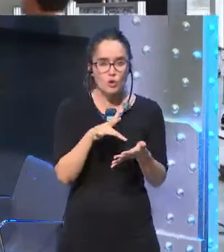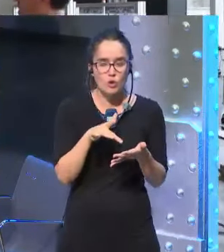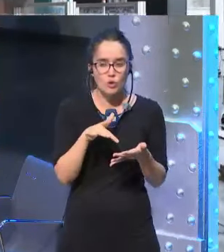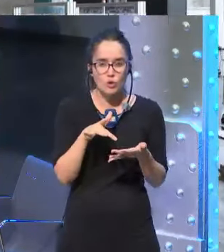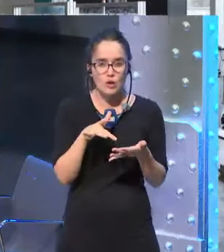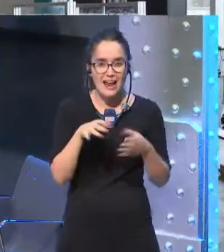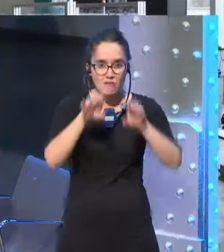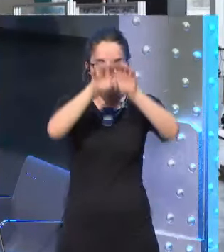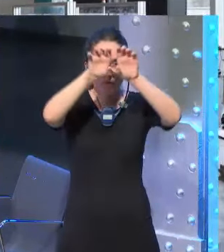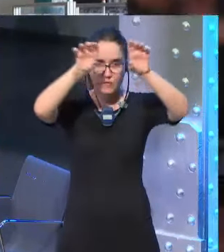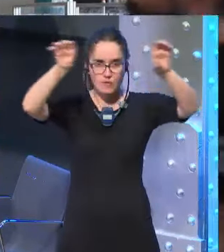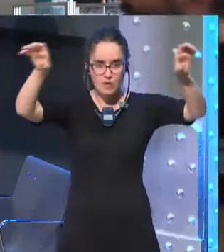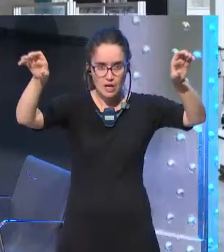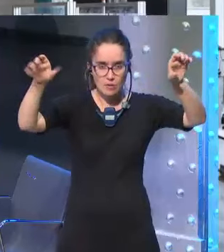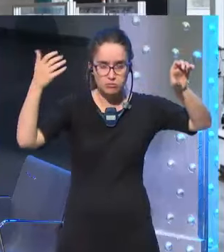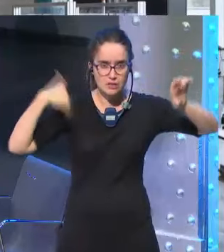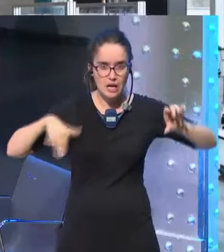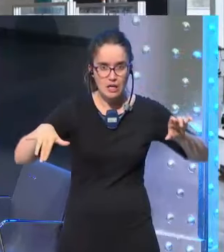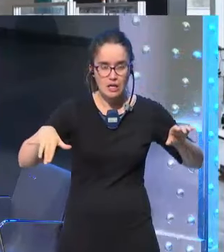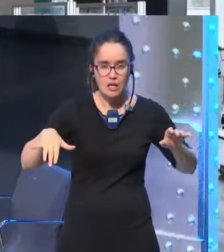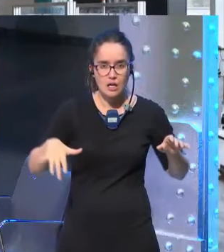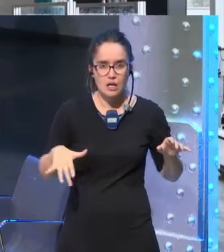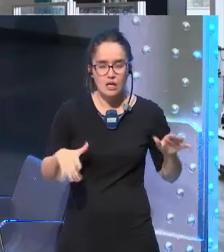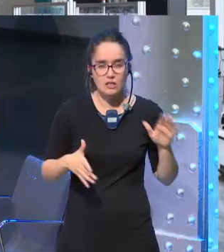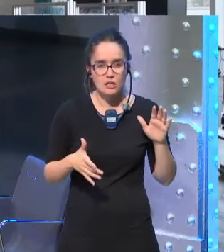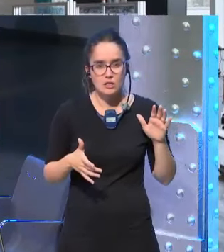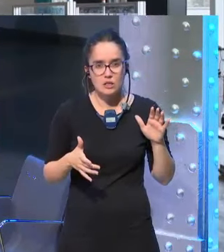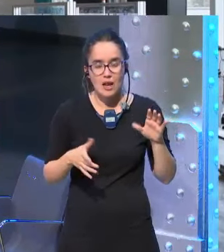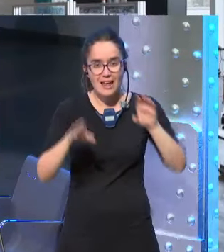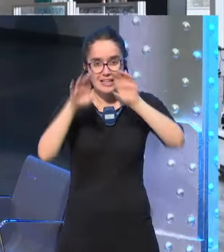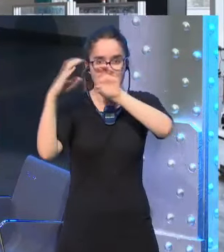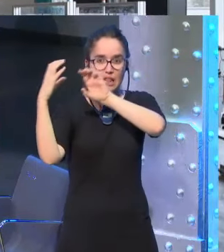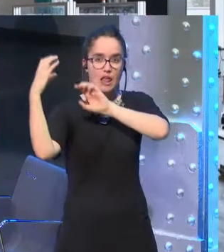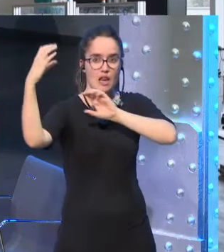in these side beams, so it comes here, drives in,